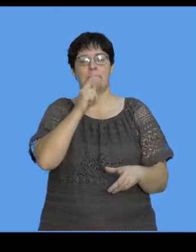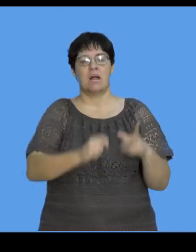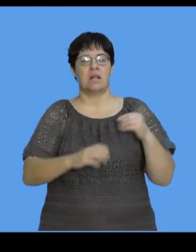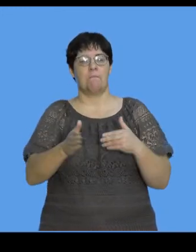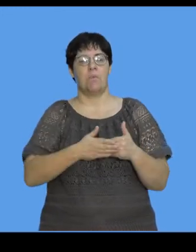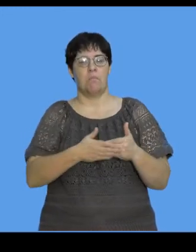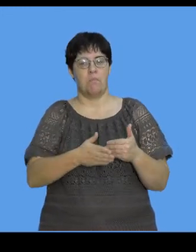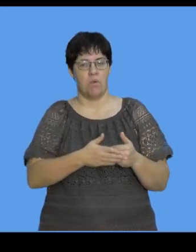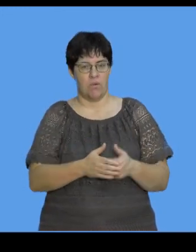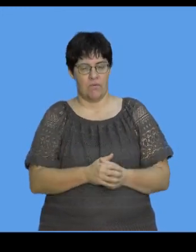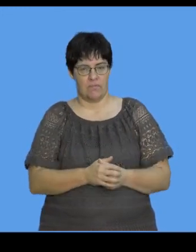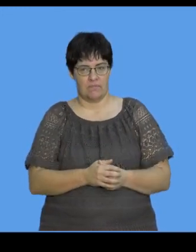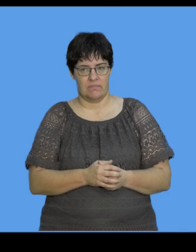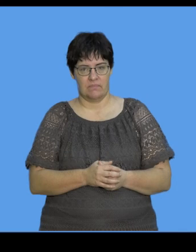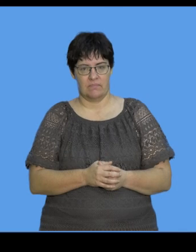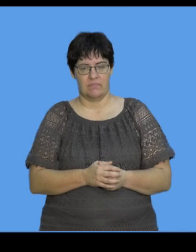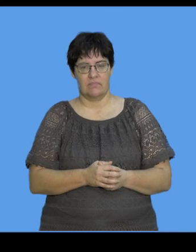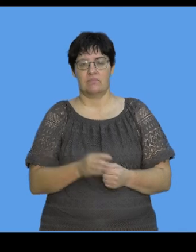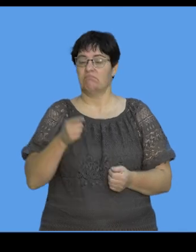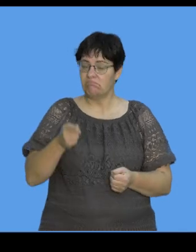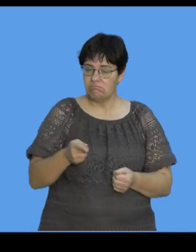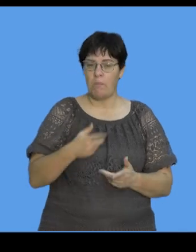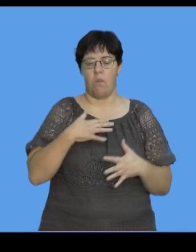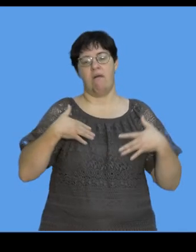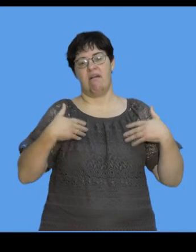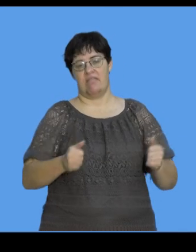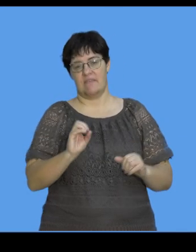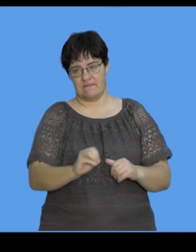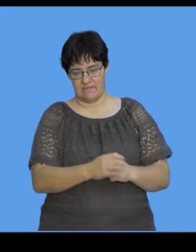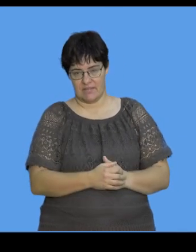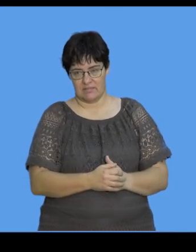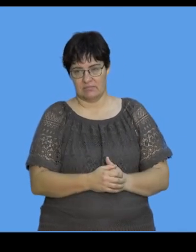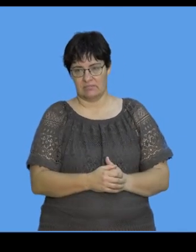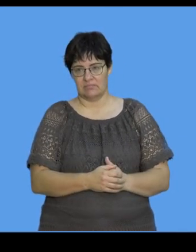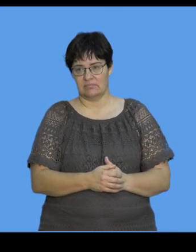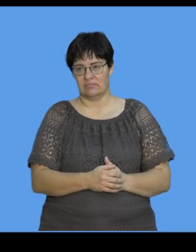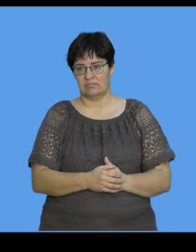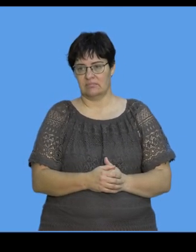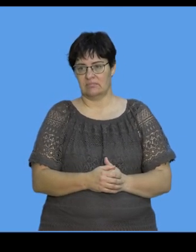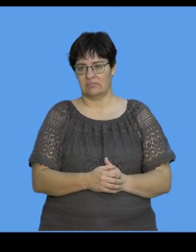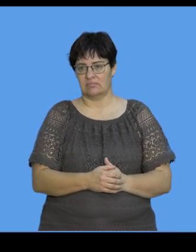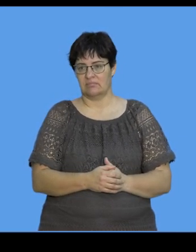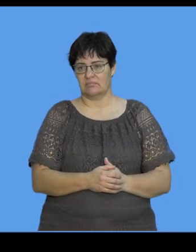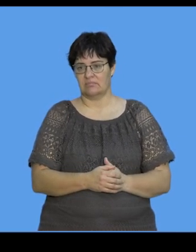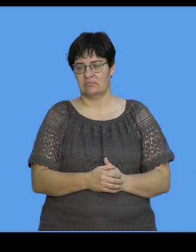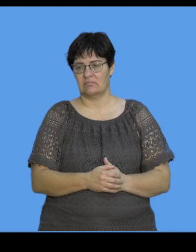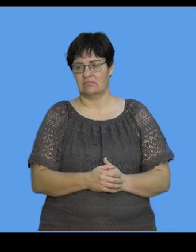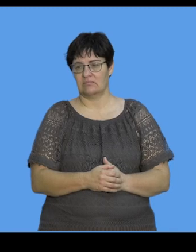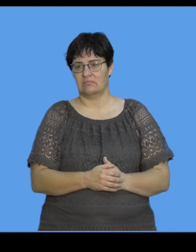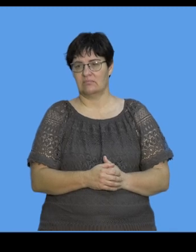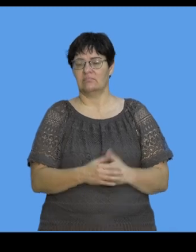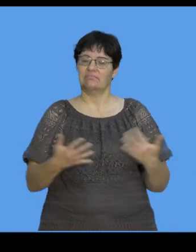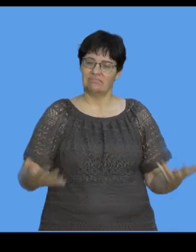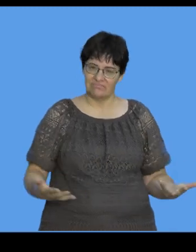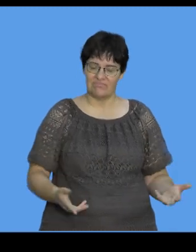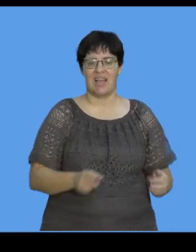my bones to be nice and healthy. Okay, guys, if we have a look, that is